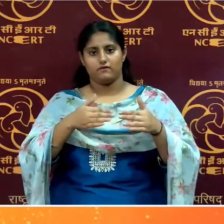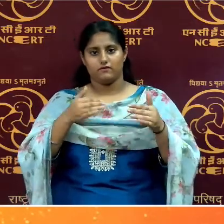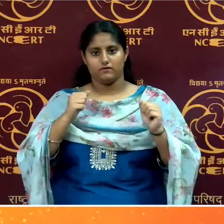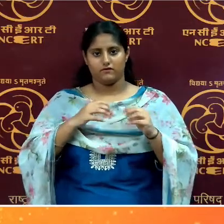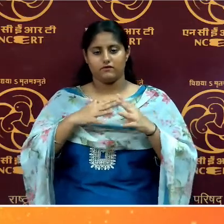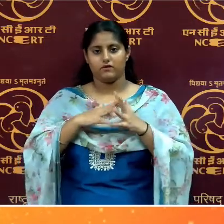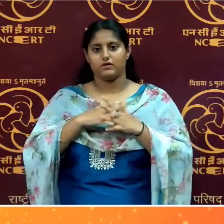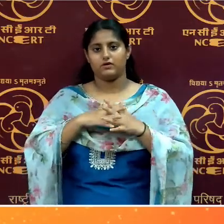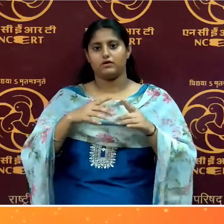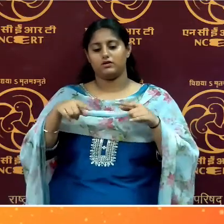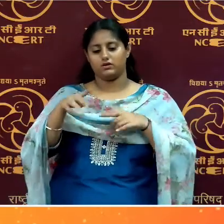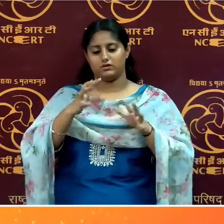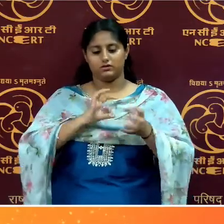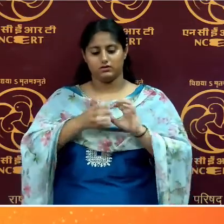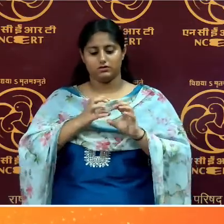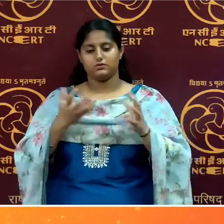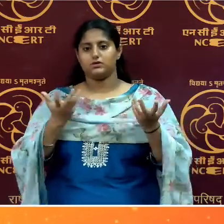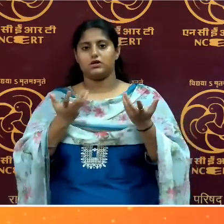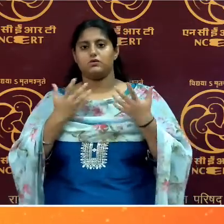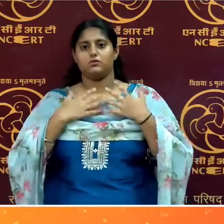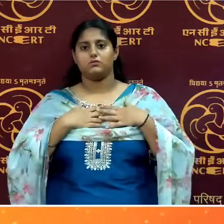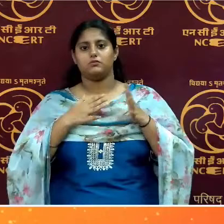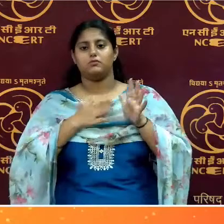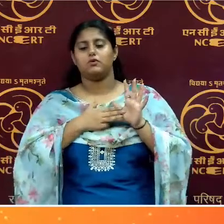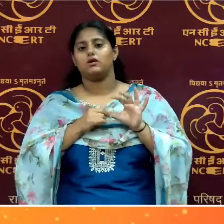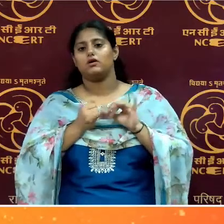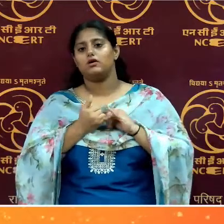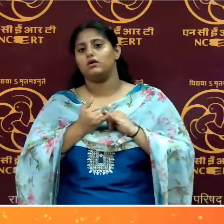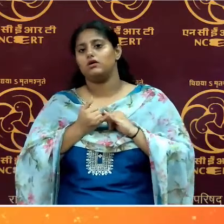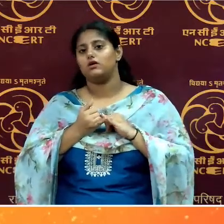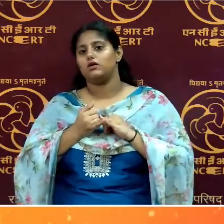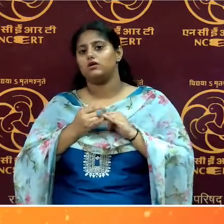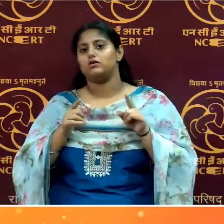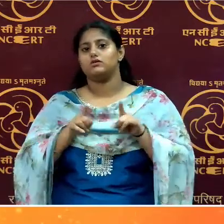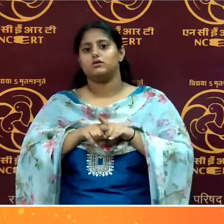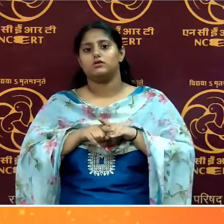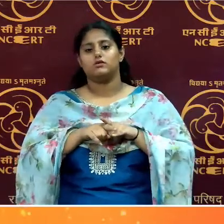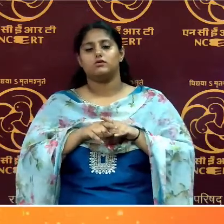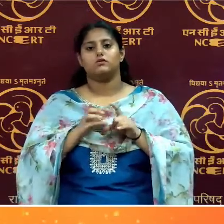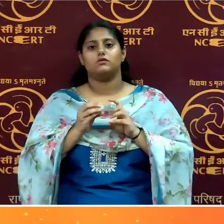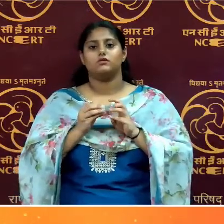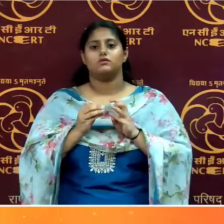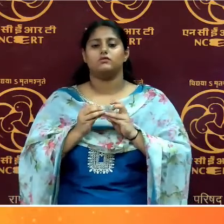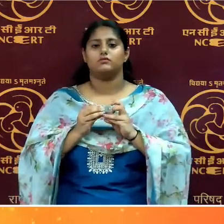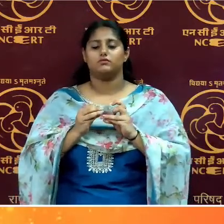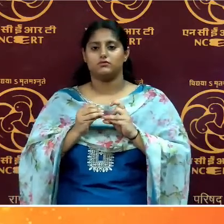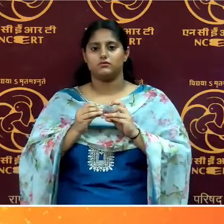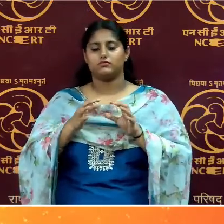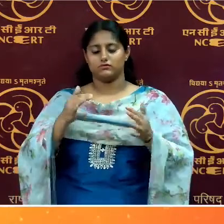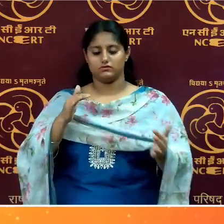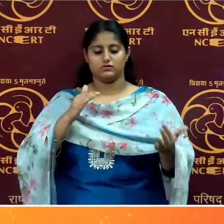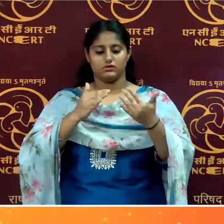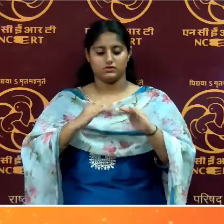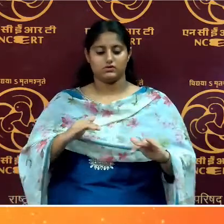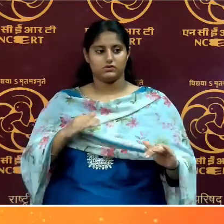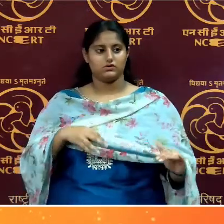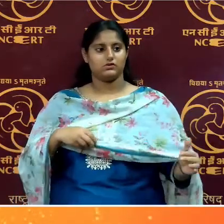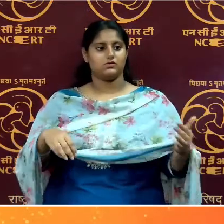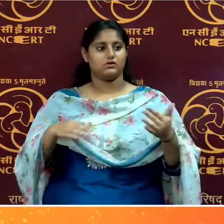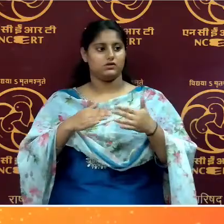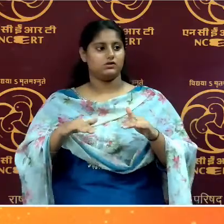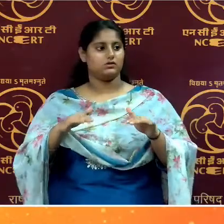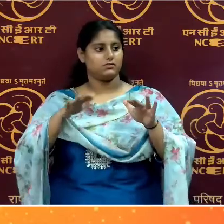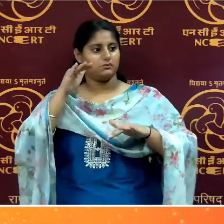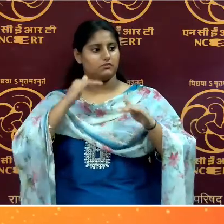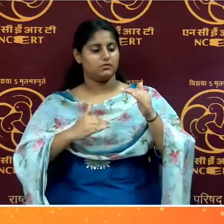But how do I measure my mass? So with the help of beam balance. So the picture is given there. So with the help of beam balance, we